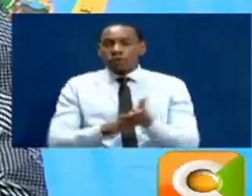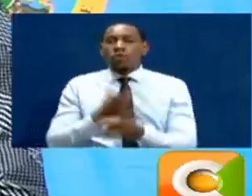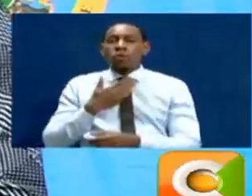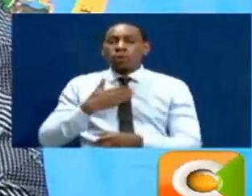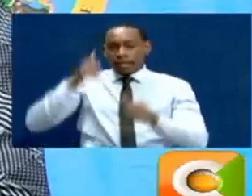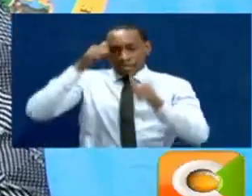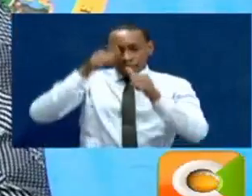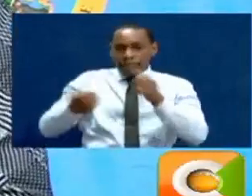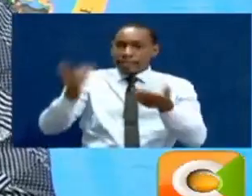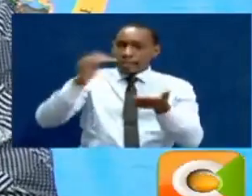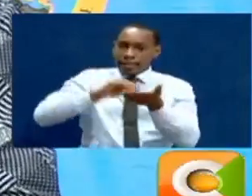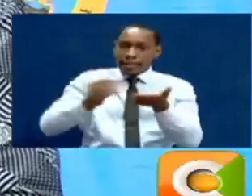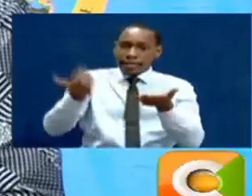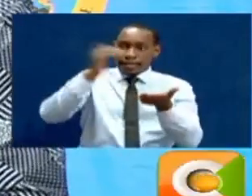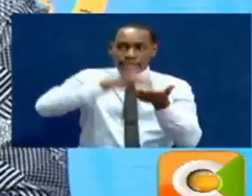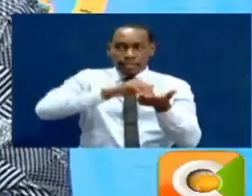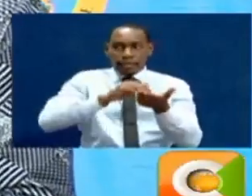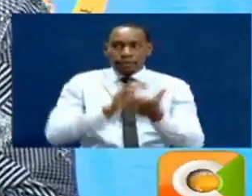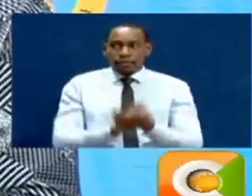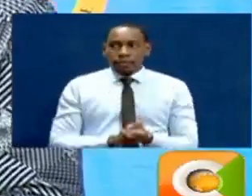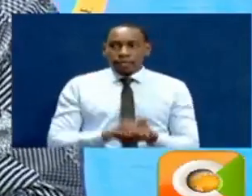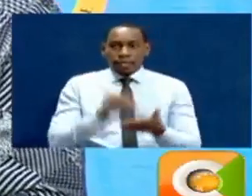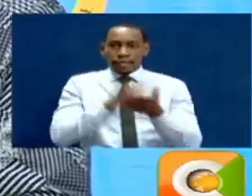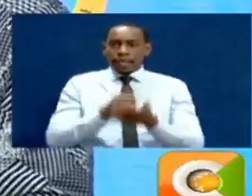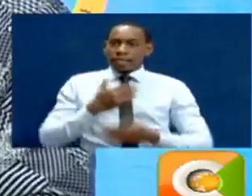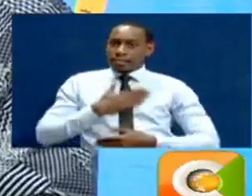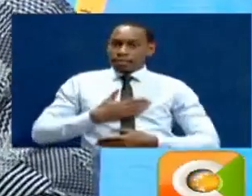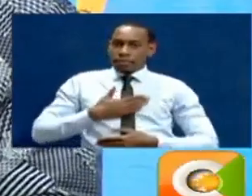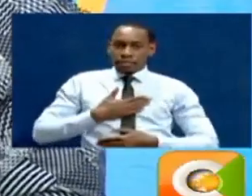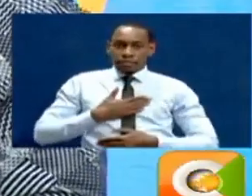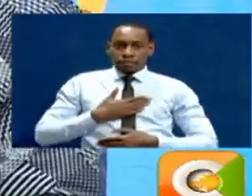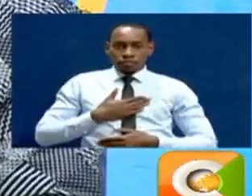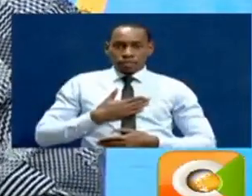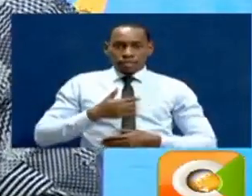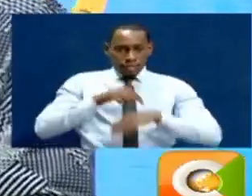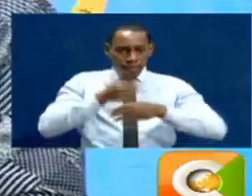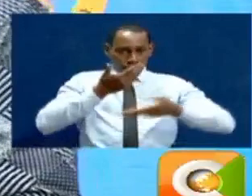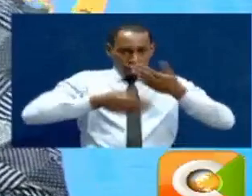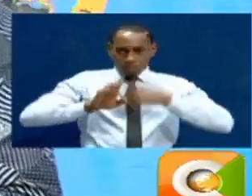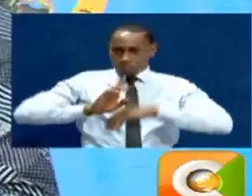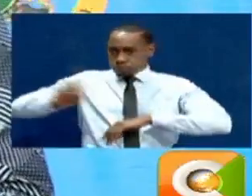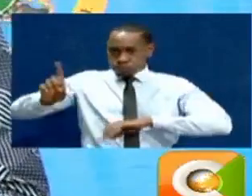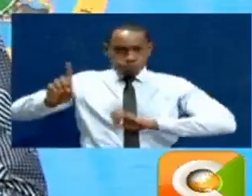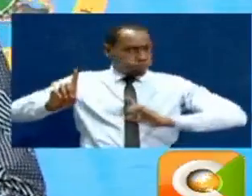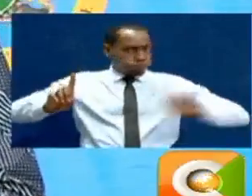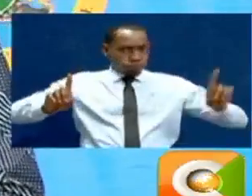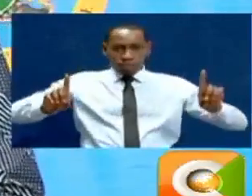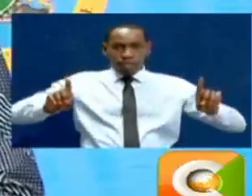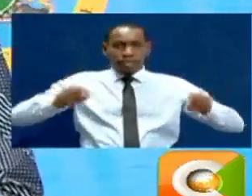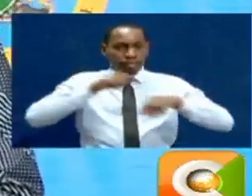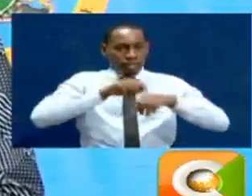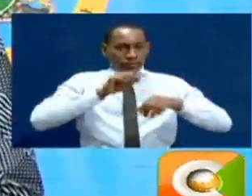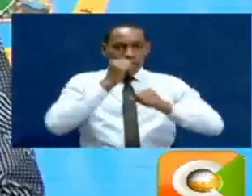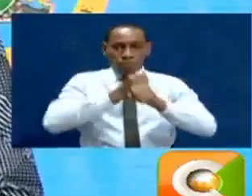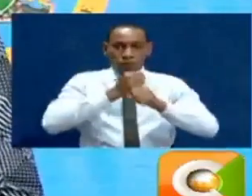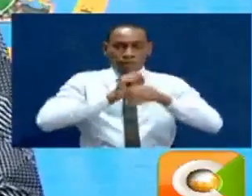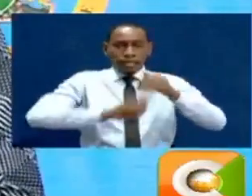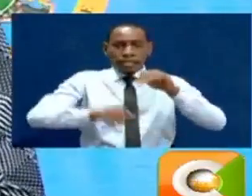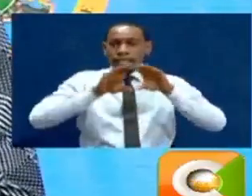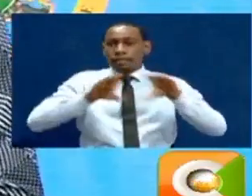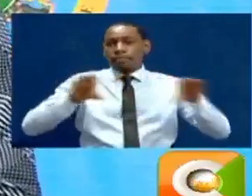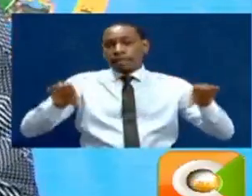like to remind them again and again, that please keep social distances even as you work in our